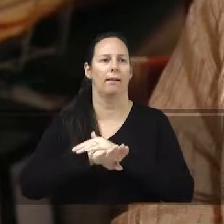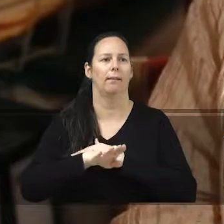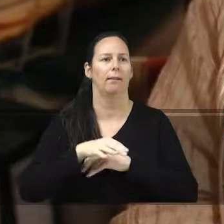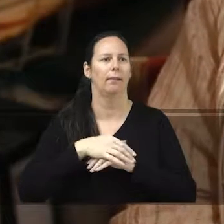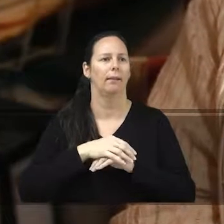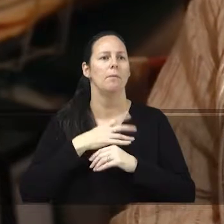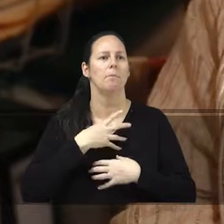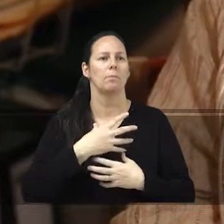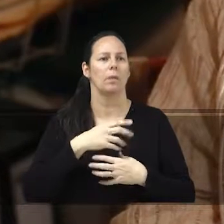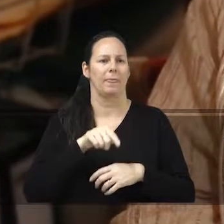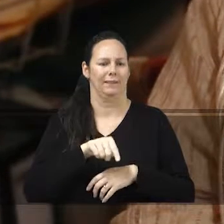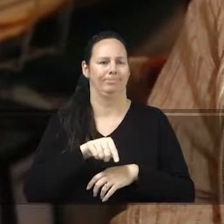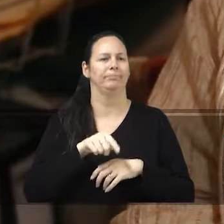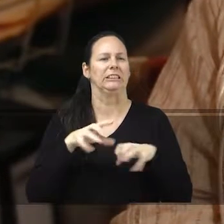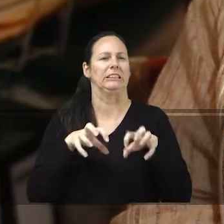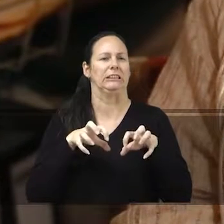Mm.